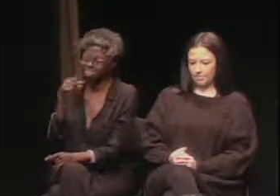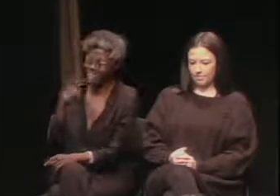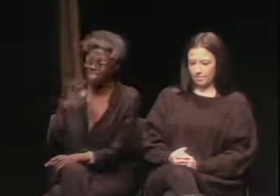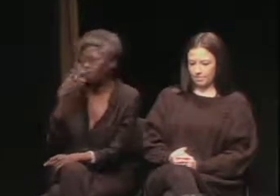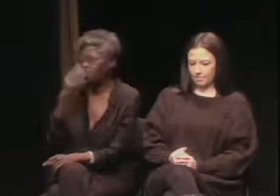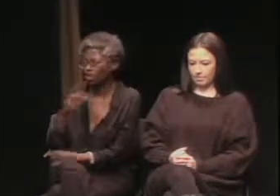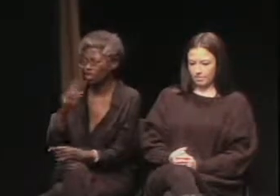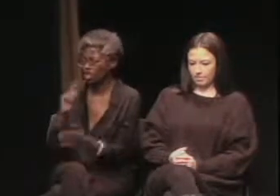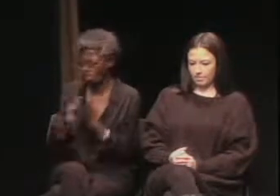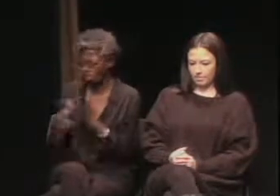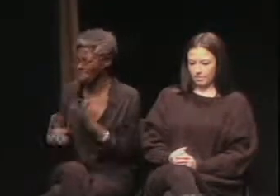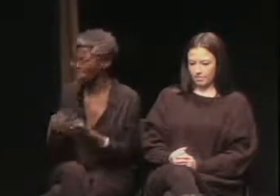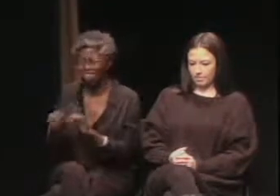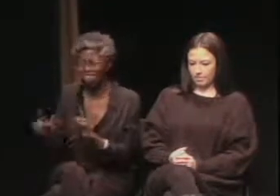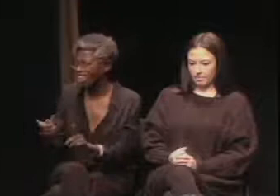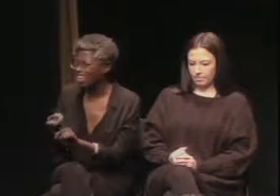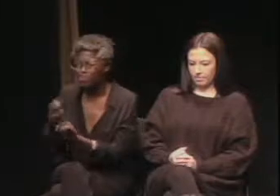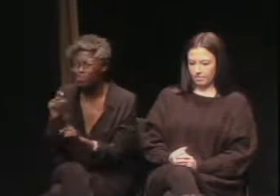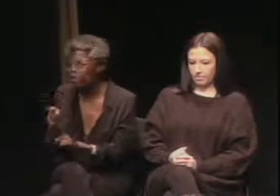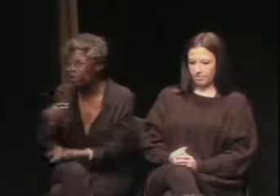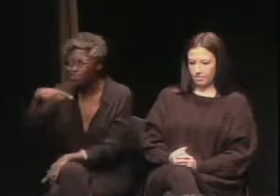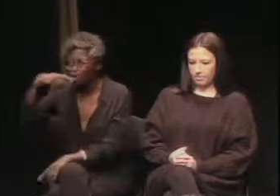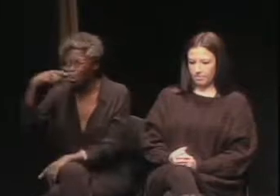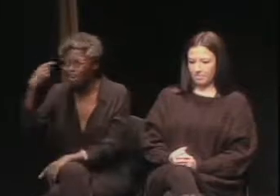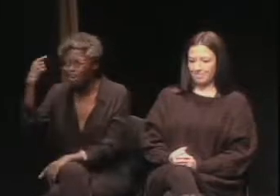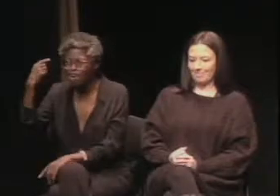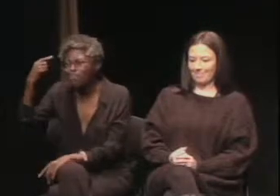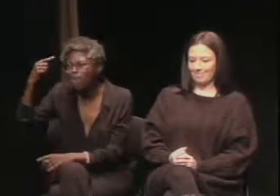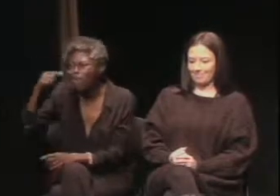you wrote that. I was like, that is from For Colored Girls, sis. Oh, yeah.